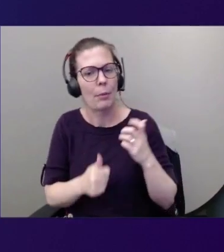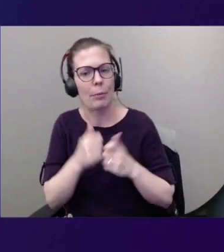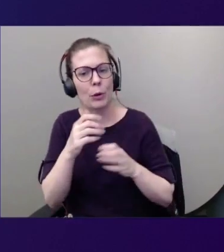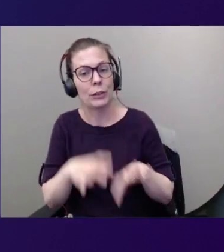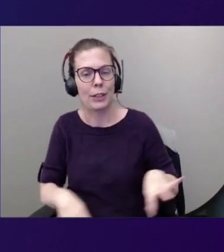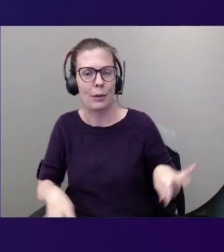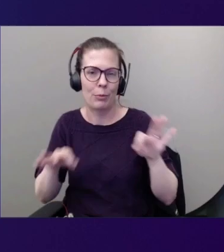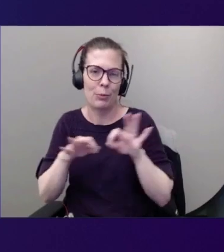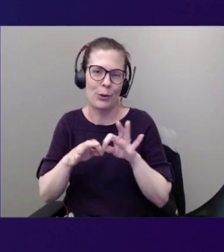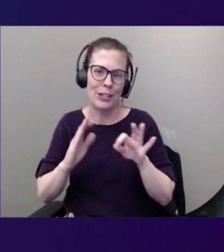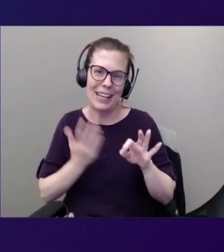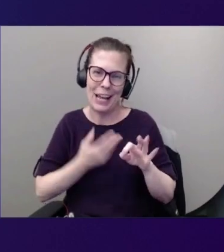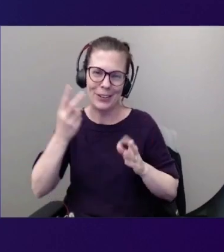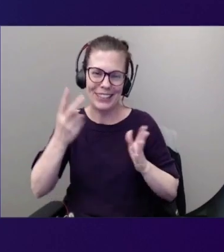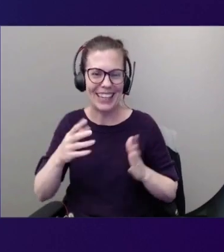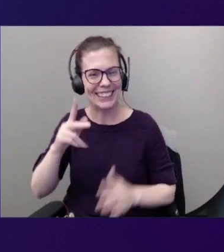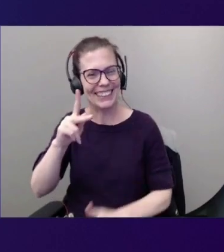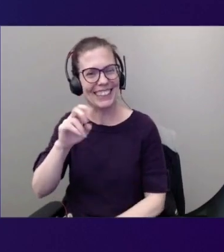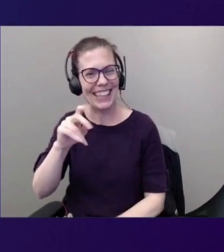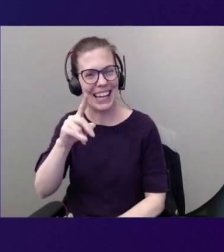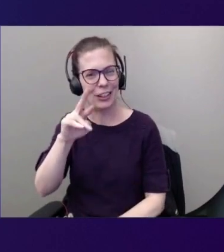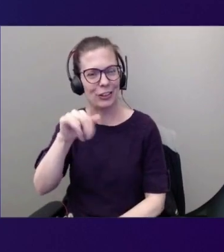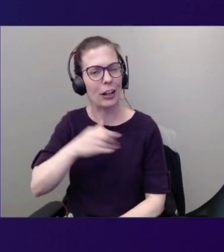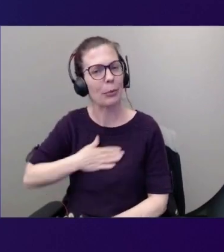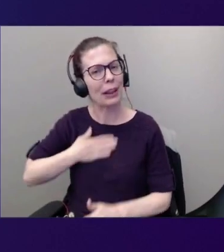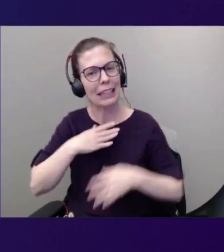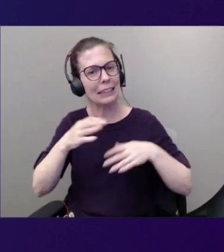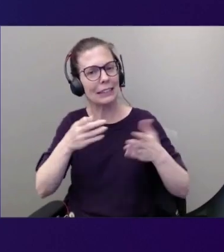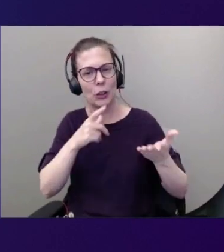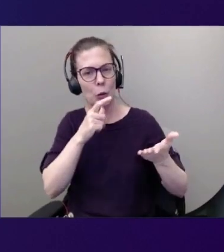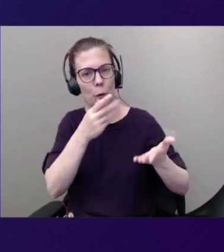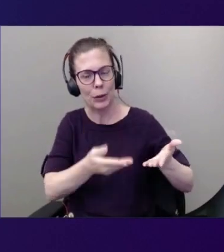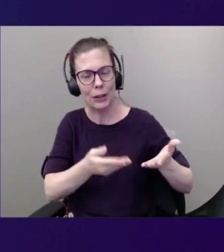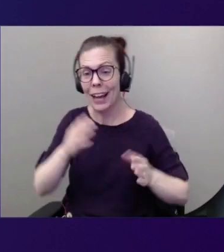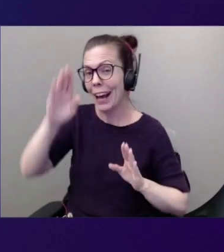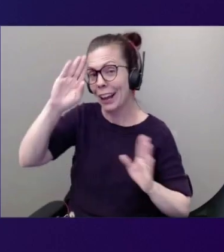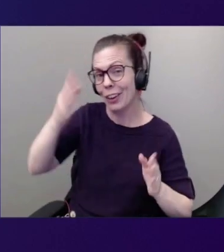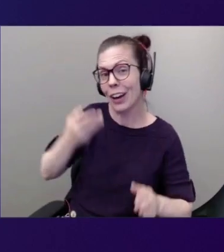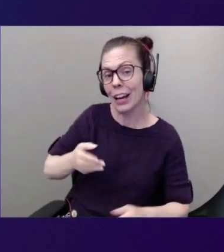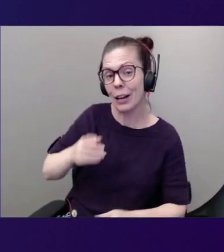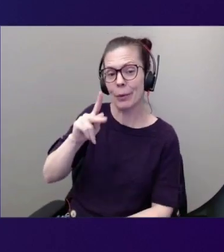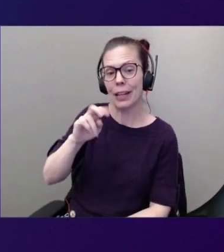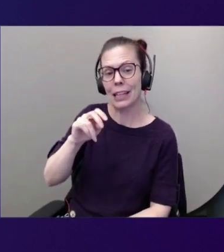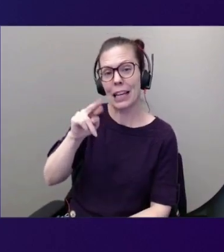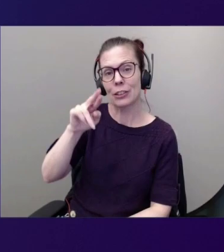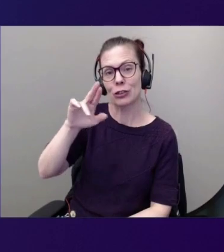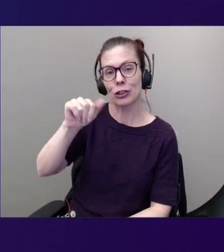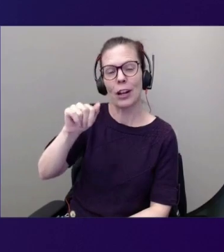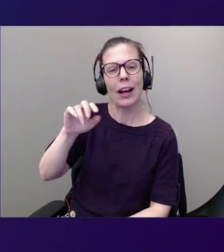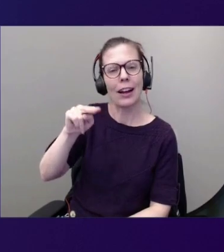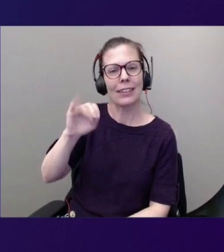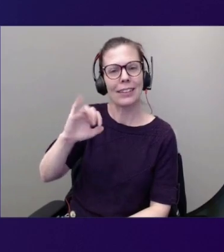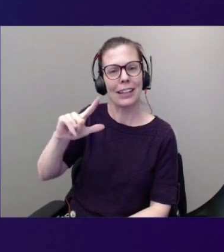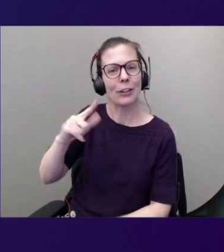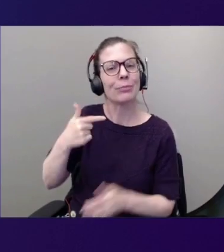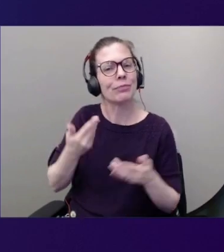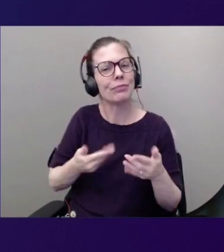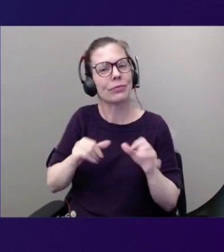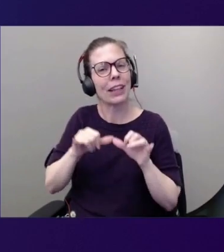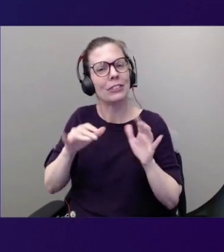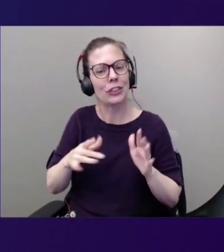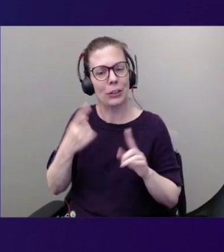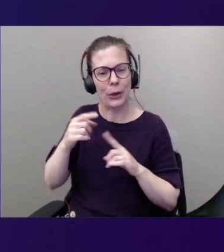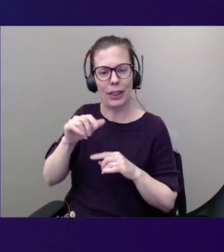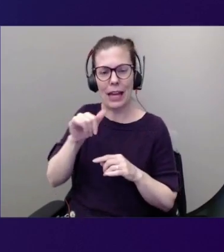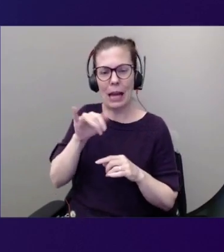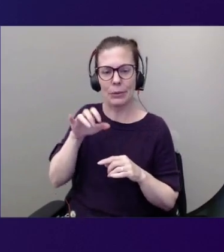guest over here. Kendra, please tell the people about yourself. Well, hi, I'm Kendra Neal. I am an engineer with the Amazon Cloud Development Kit